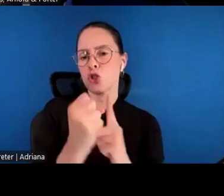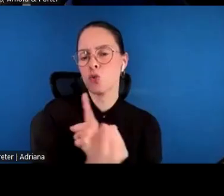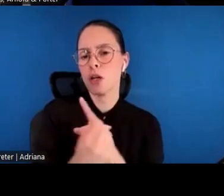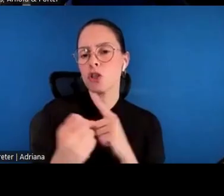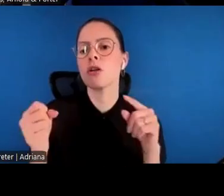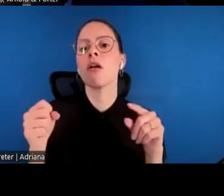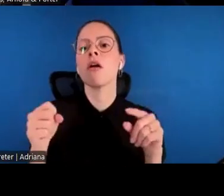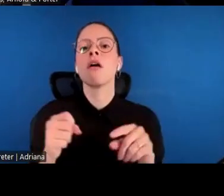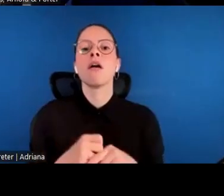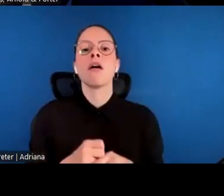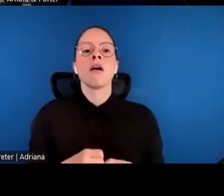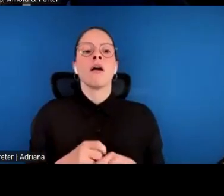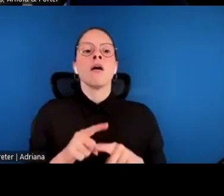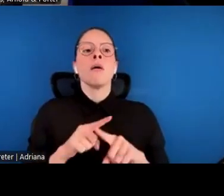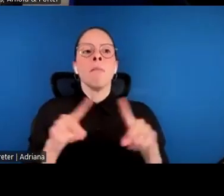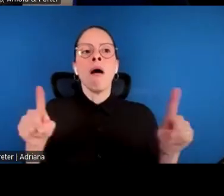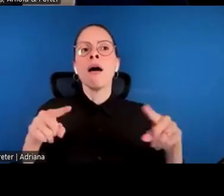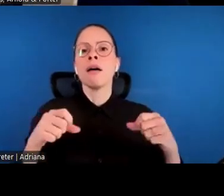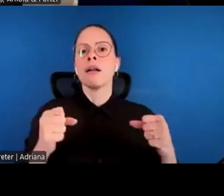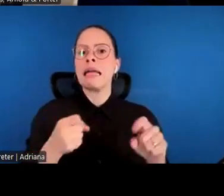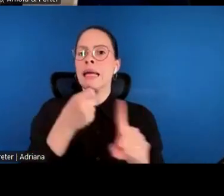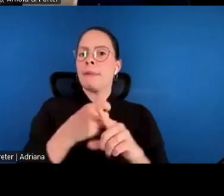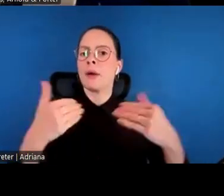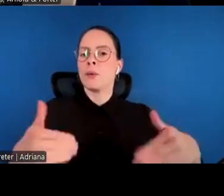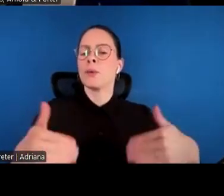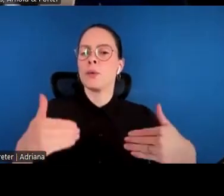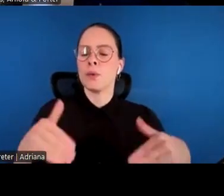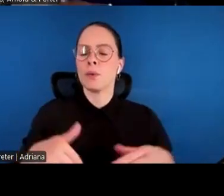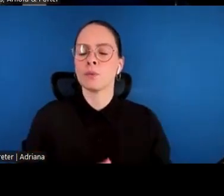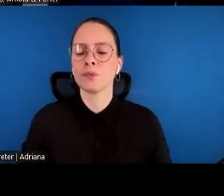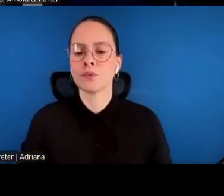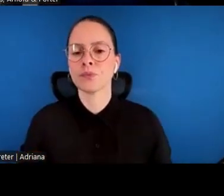with civilian counsel in those. So, yeah. Thank you.